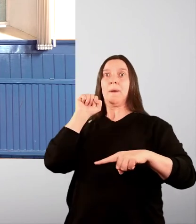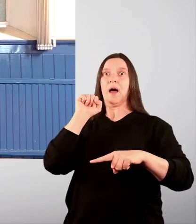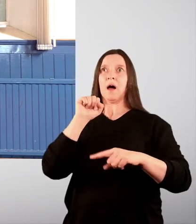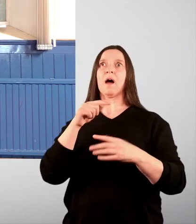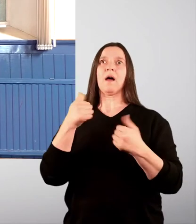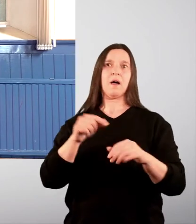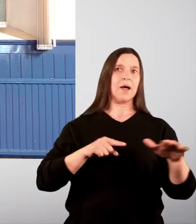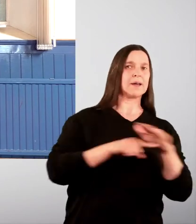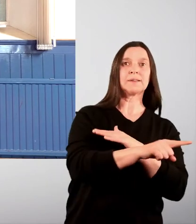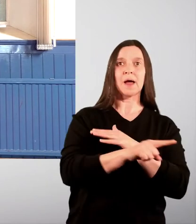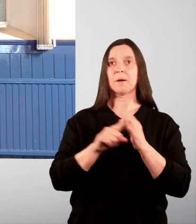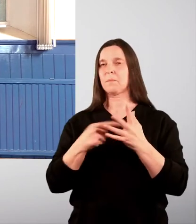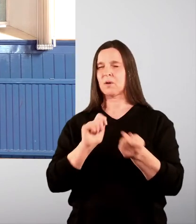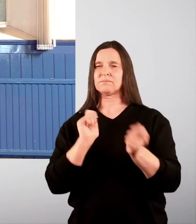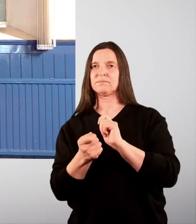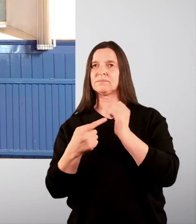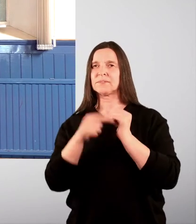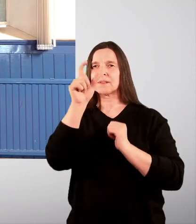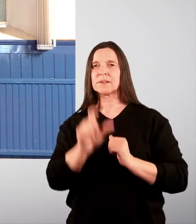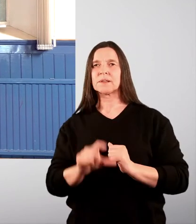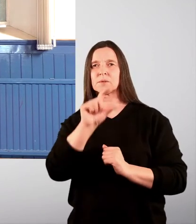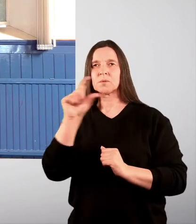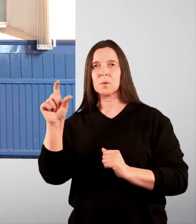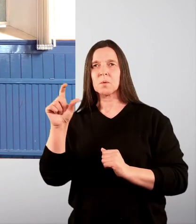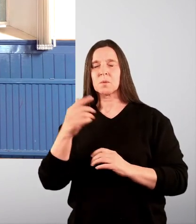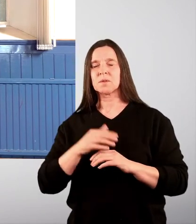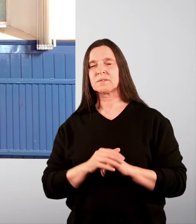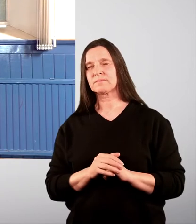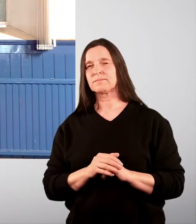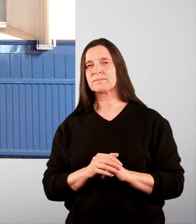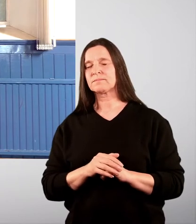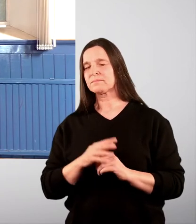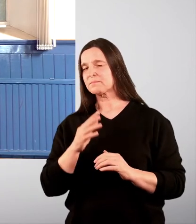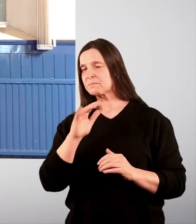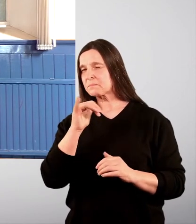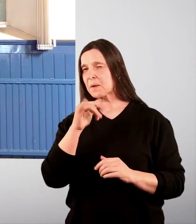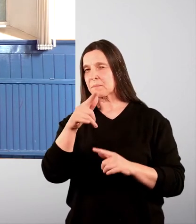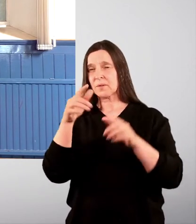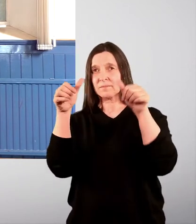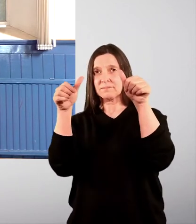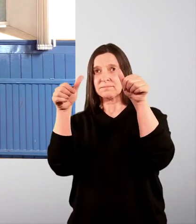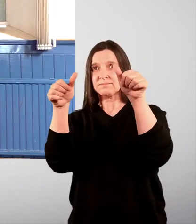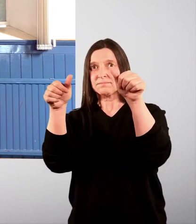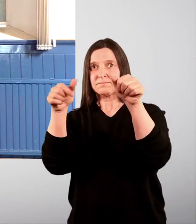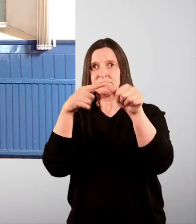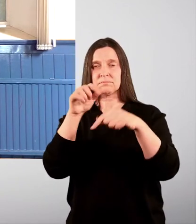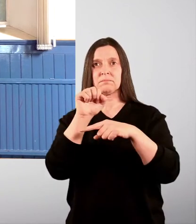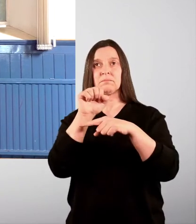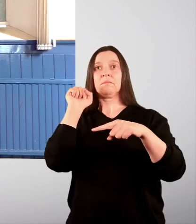sockets. Now, your attacker's brain will realize there's only enough space in that eyeball socket for his